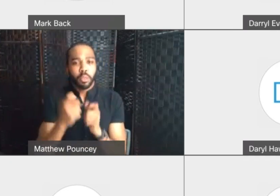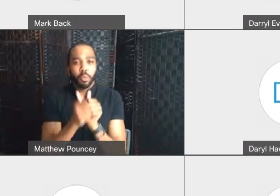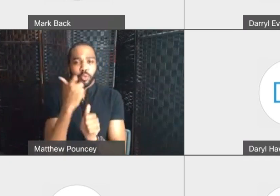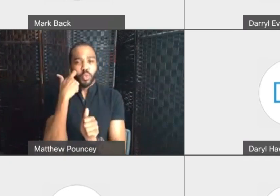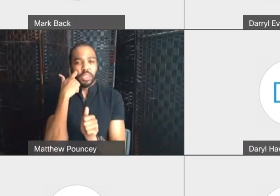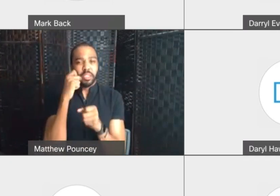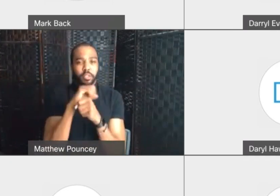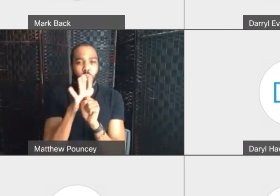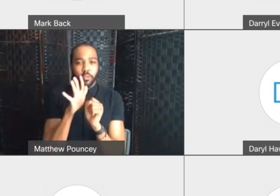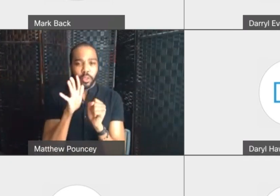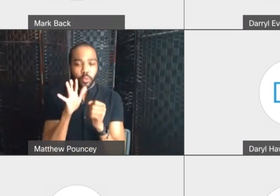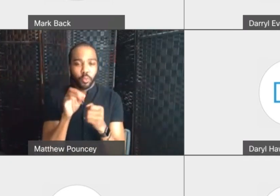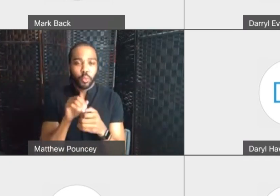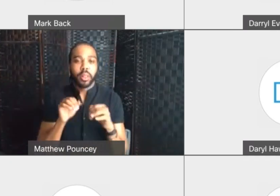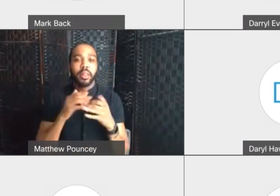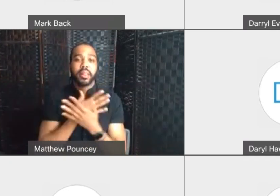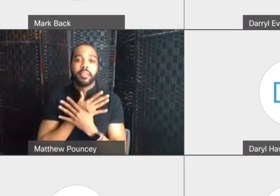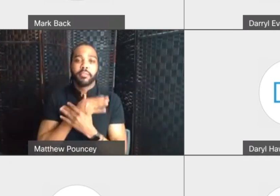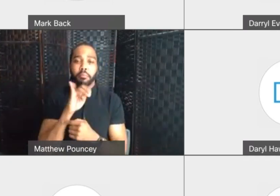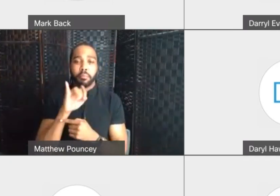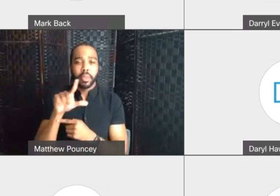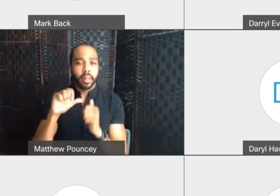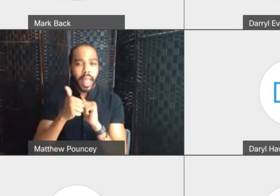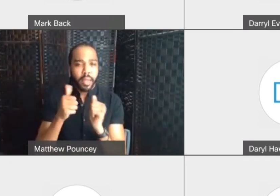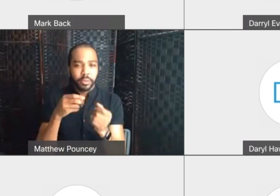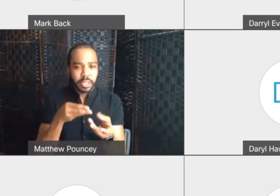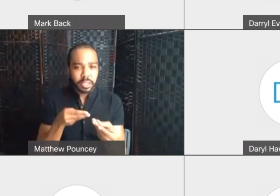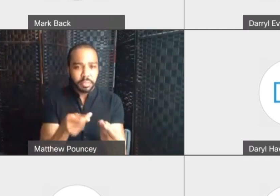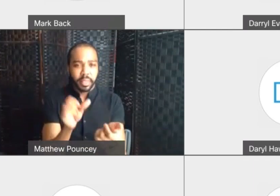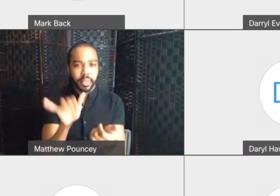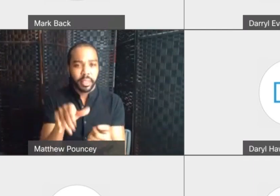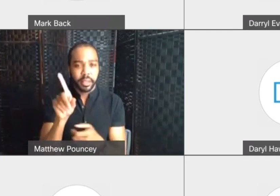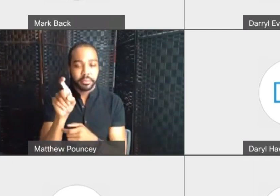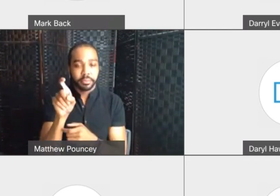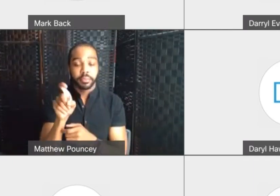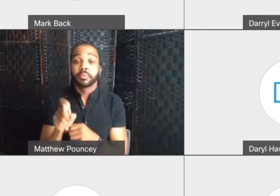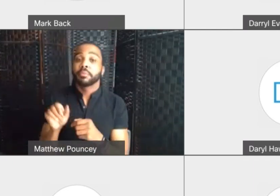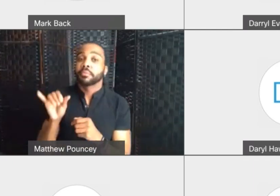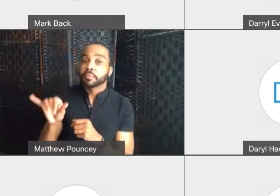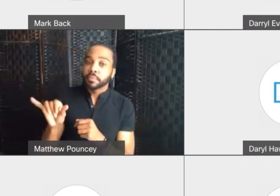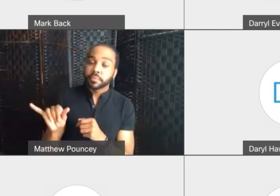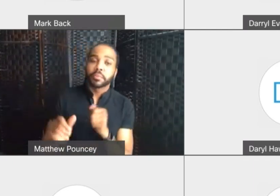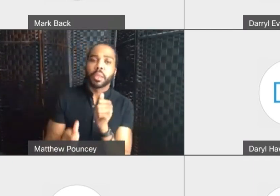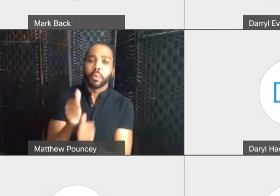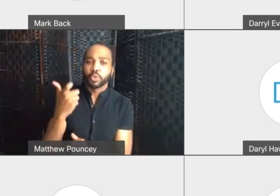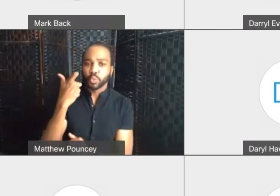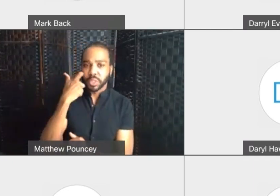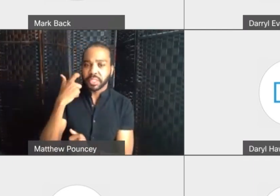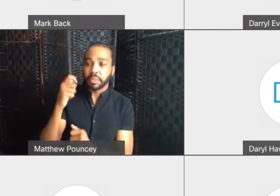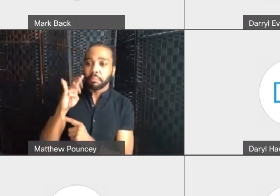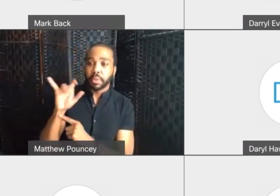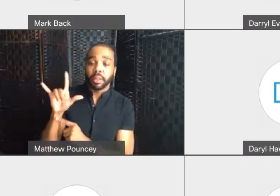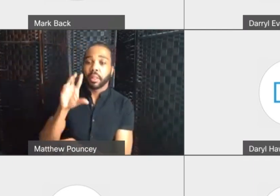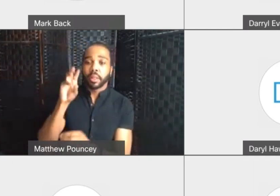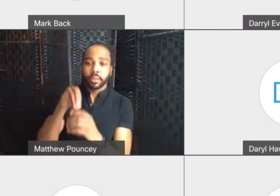be spent? So the most recent COVID relief bill included